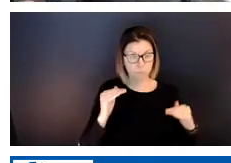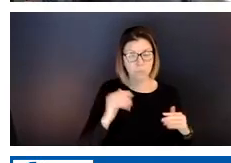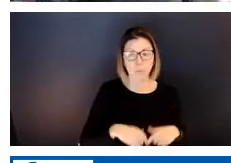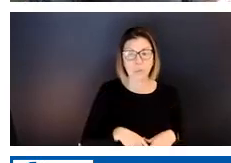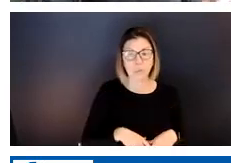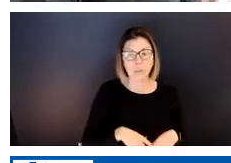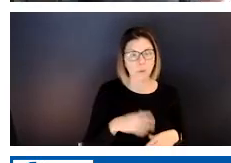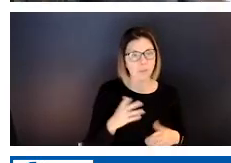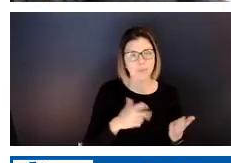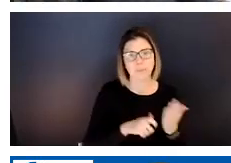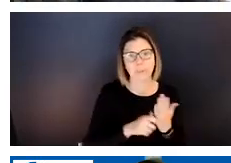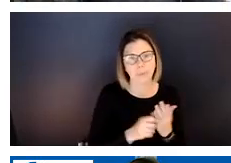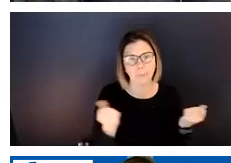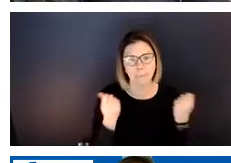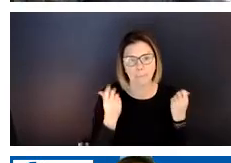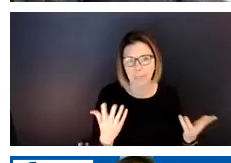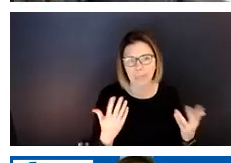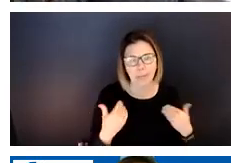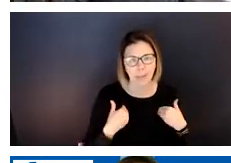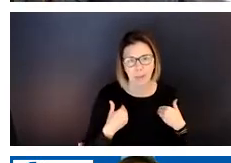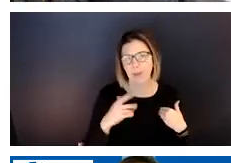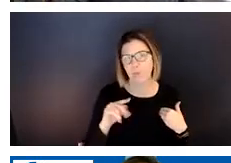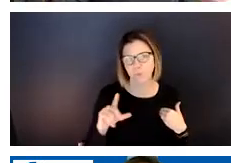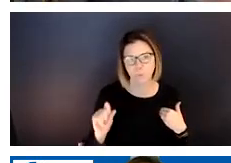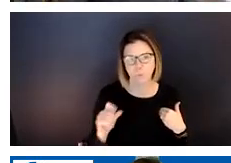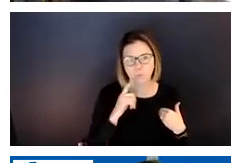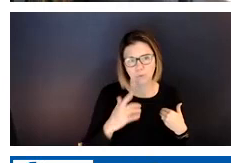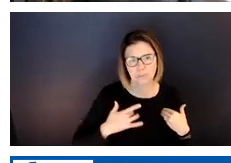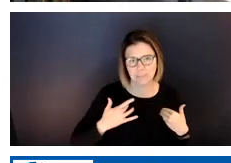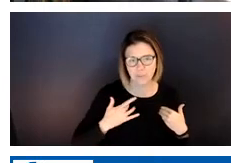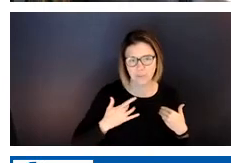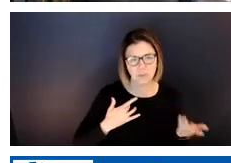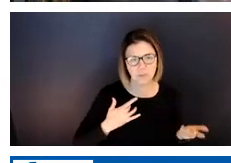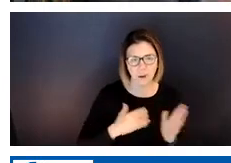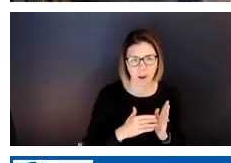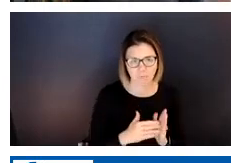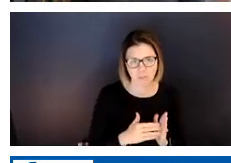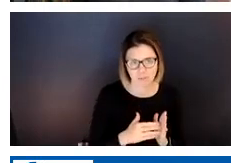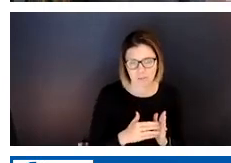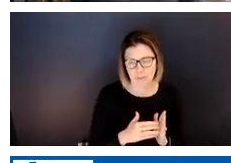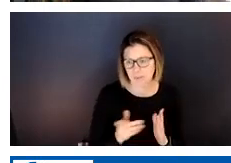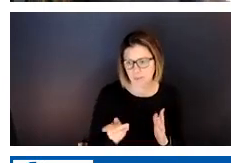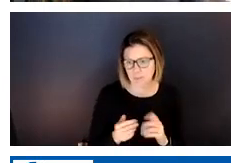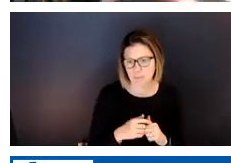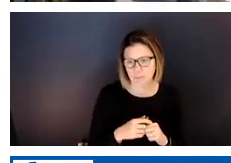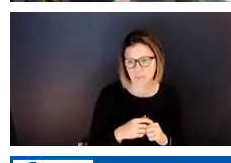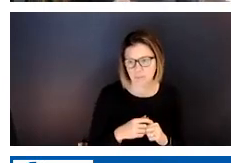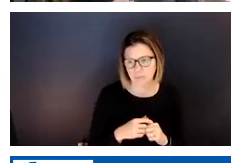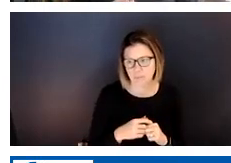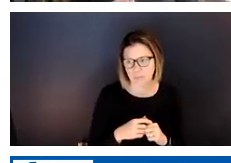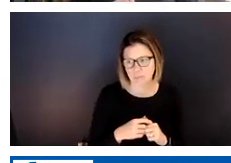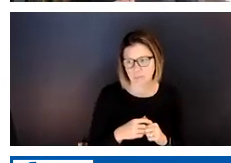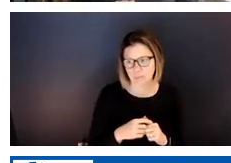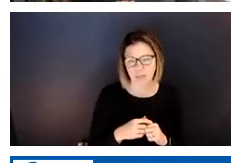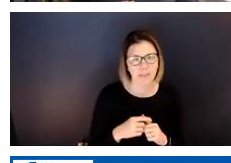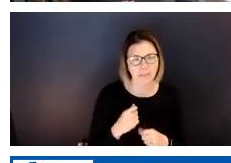of sensory tools that are often, unfortunately, made 2, 3, 4 times